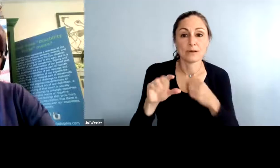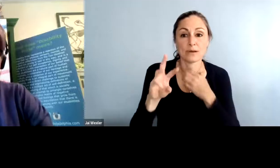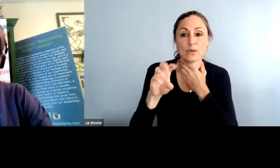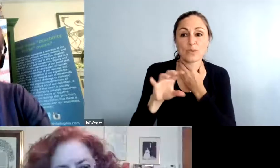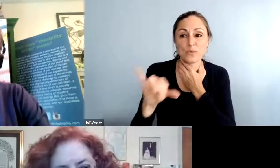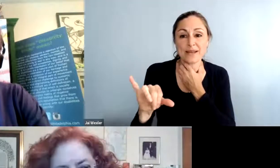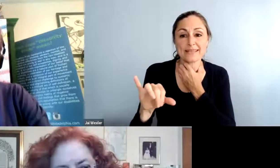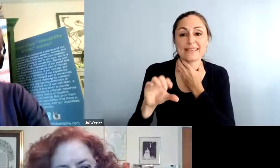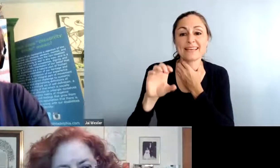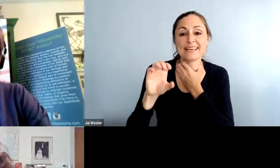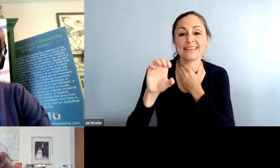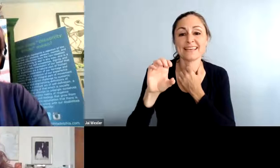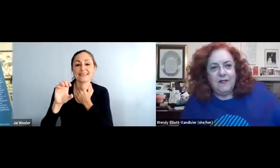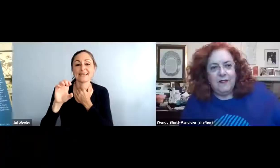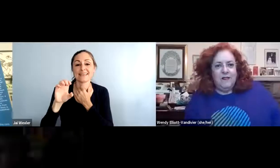and Jade.